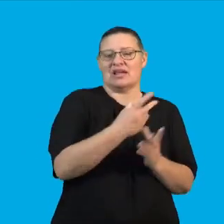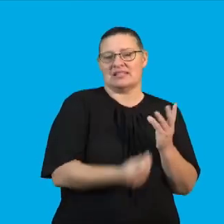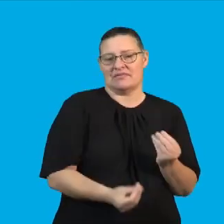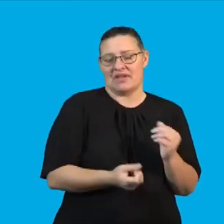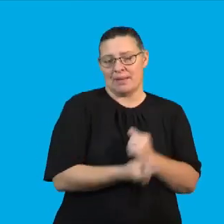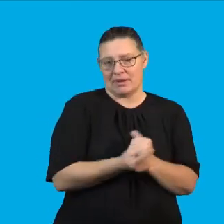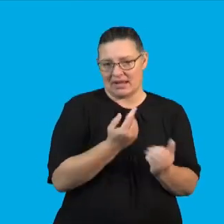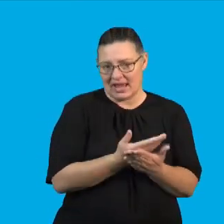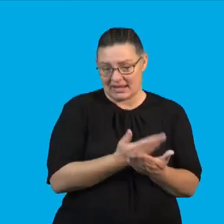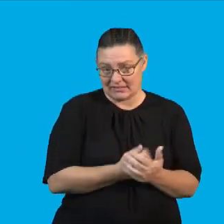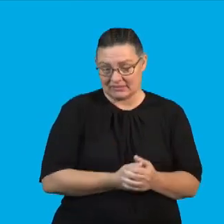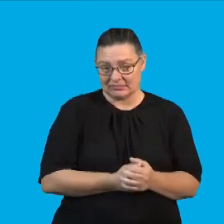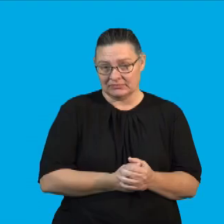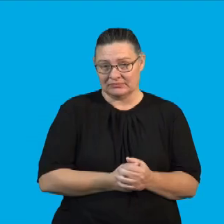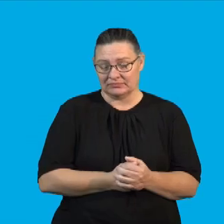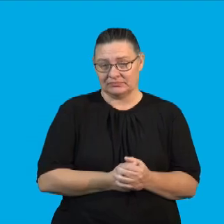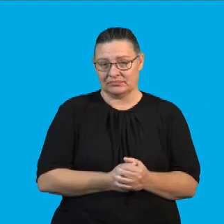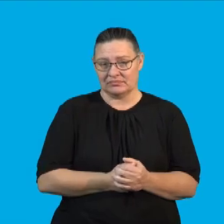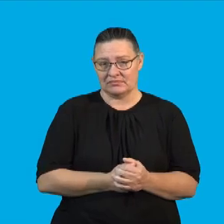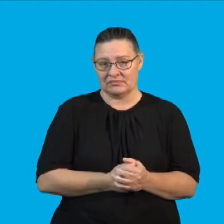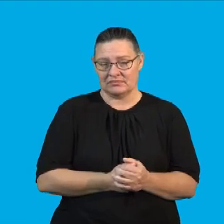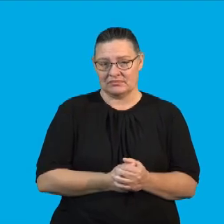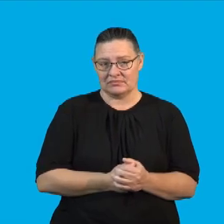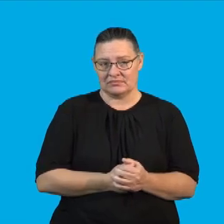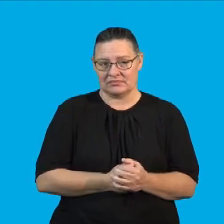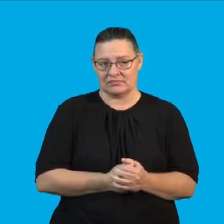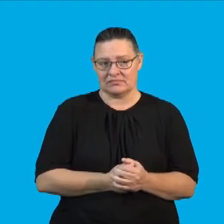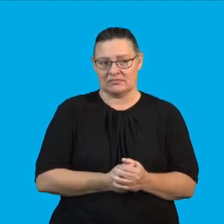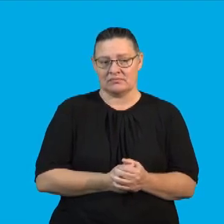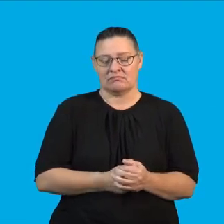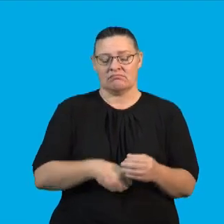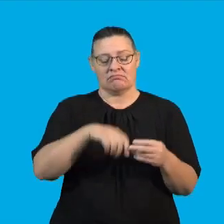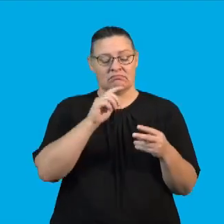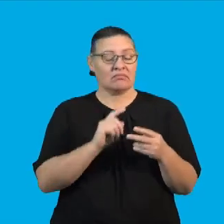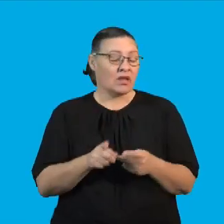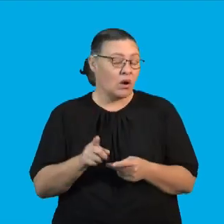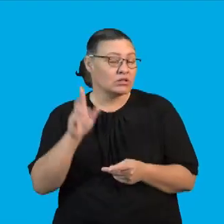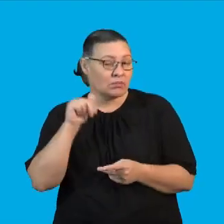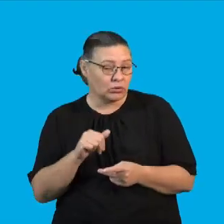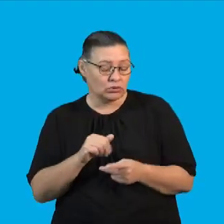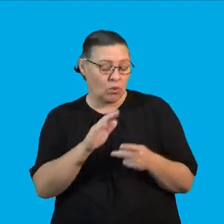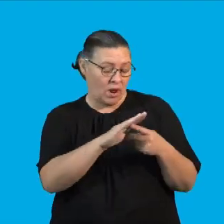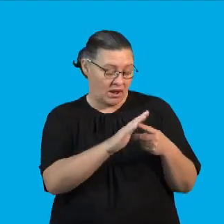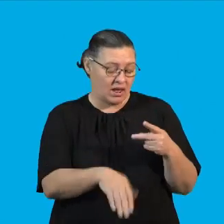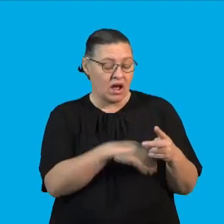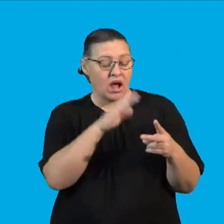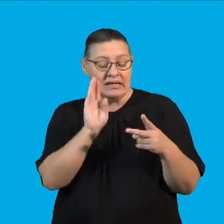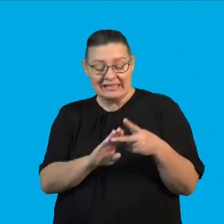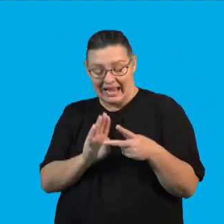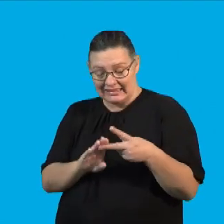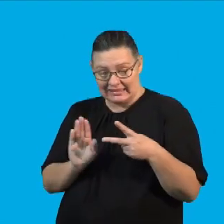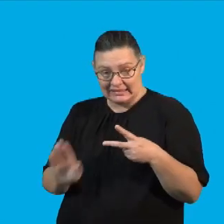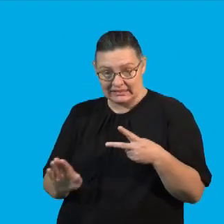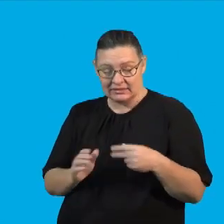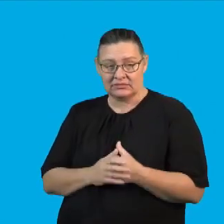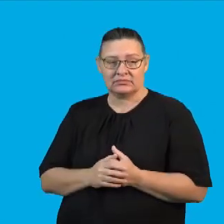Sperm deposited in female, increasing chances of fertilization. You are supposed to explain